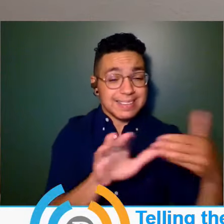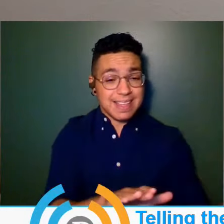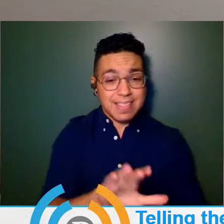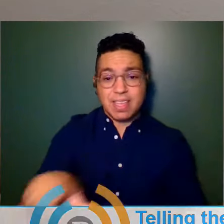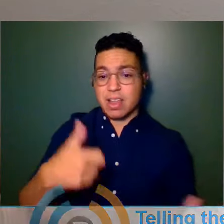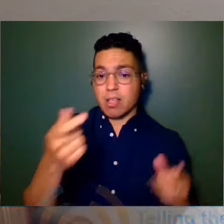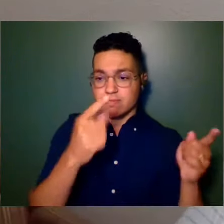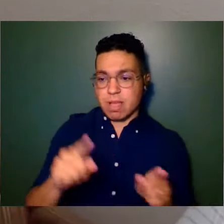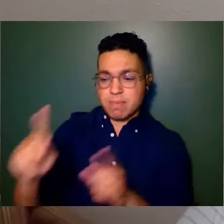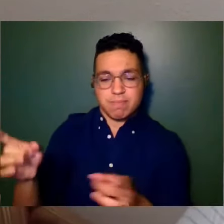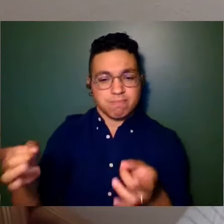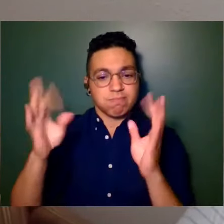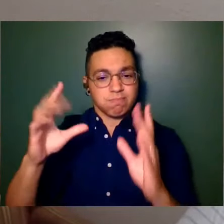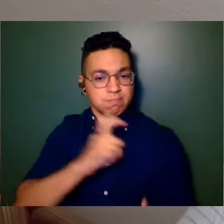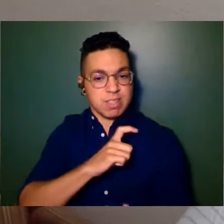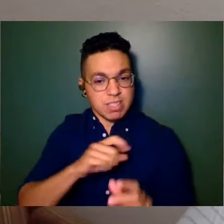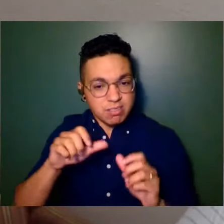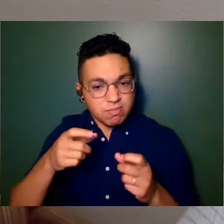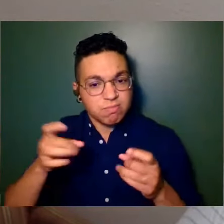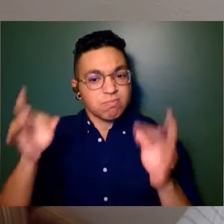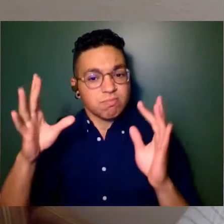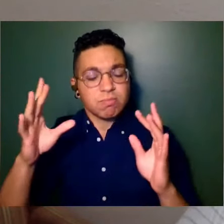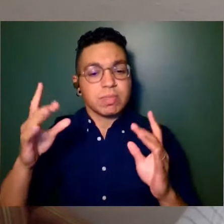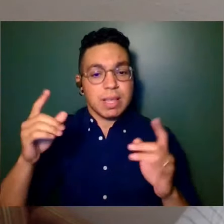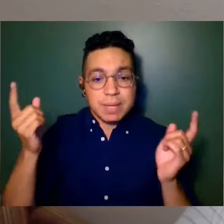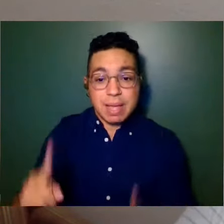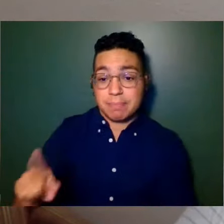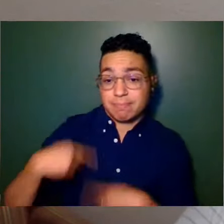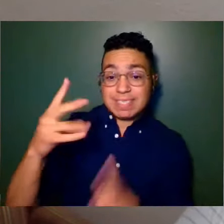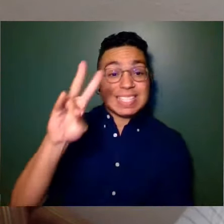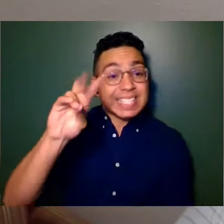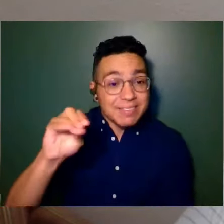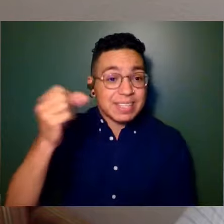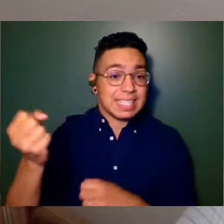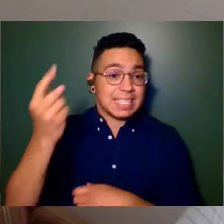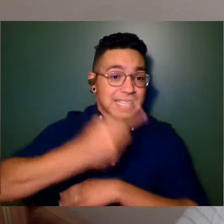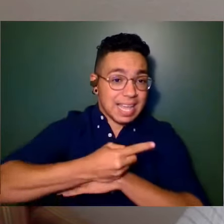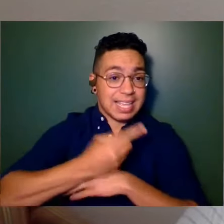violence have been going on for 70 days in downtown Portland and in